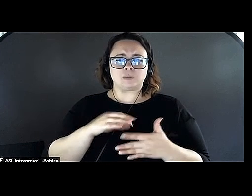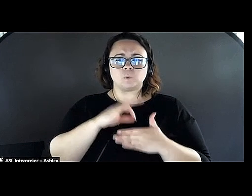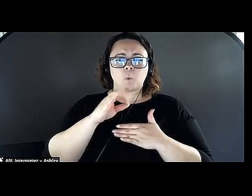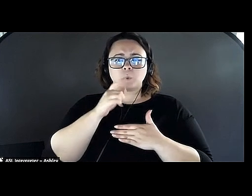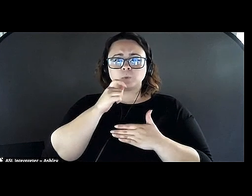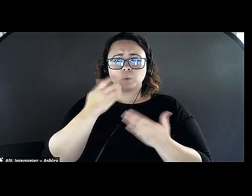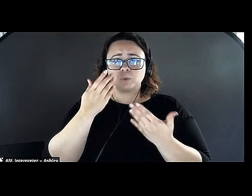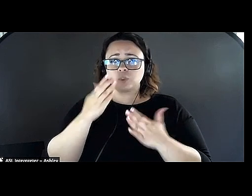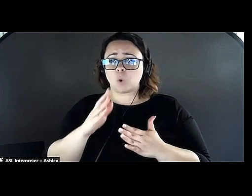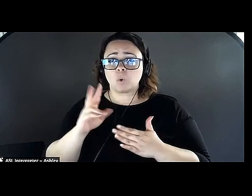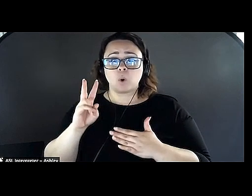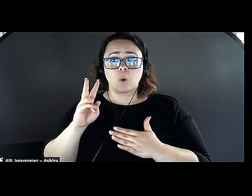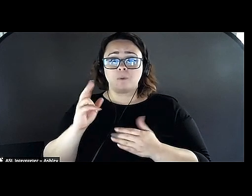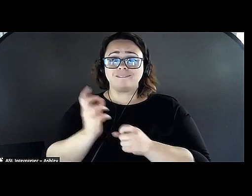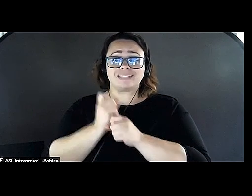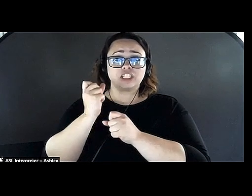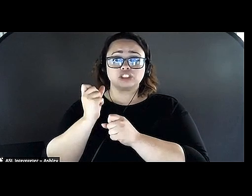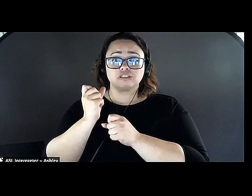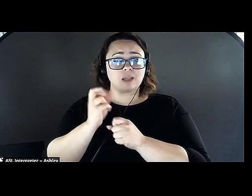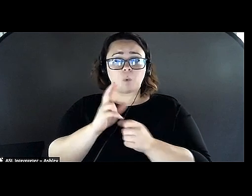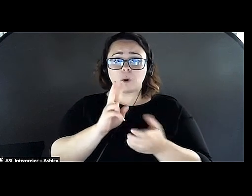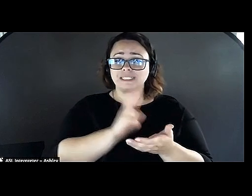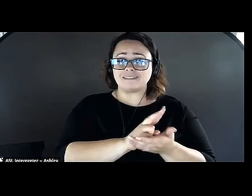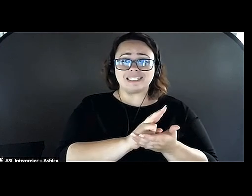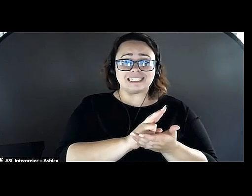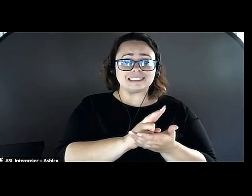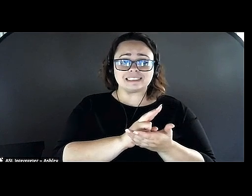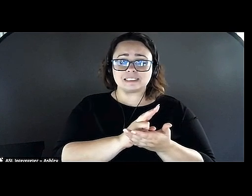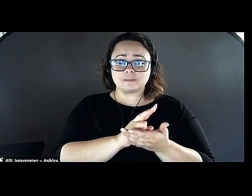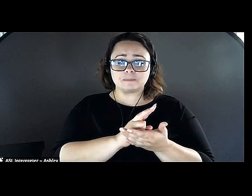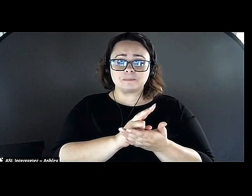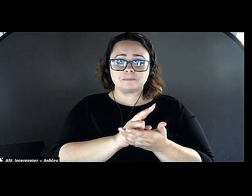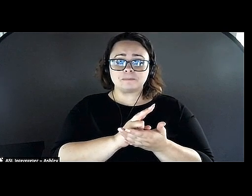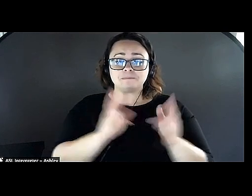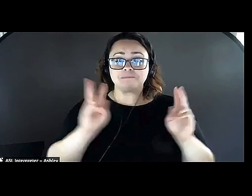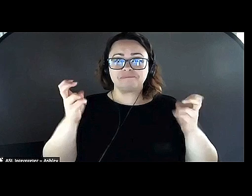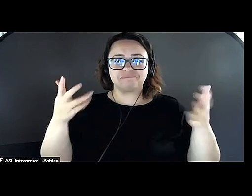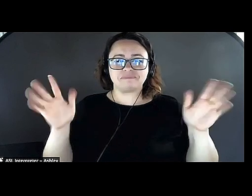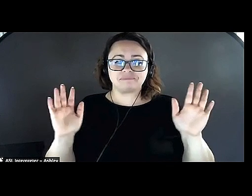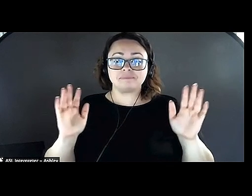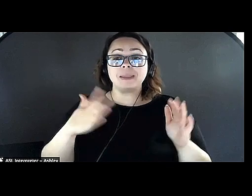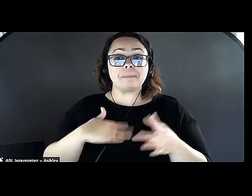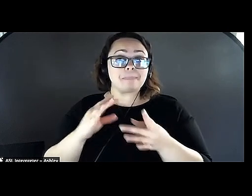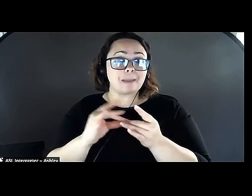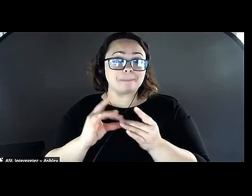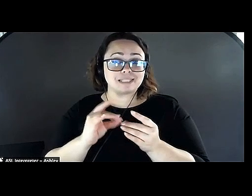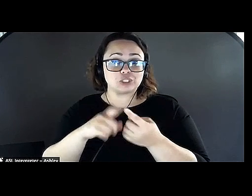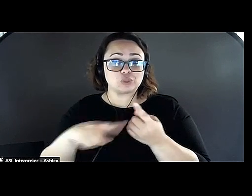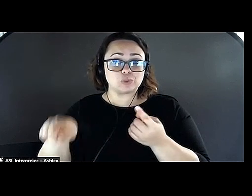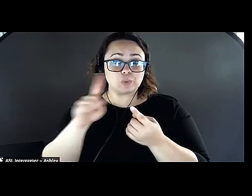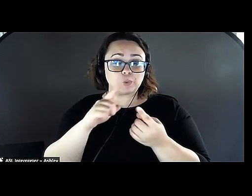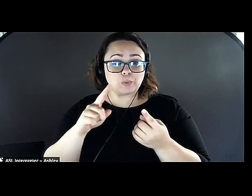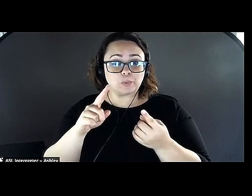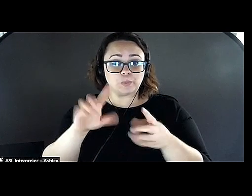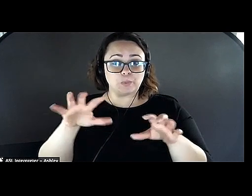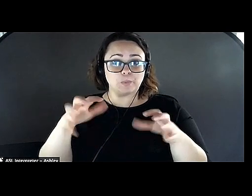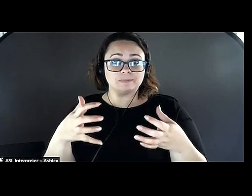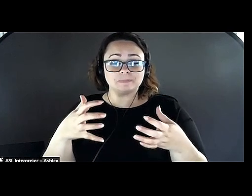know victory nor defeat. So this is my message to us cohorts.